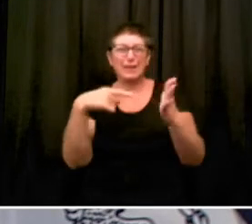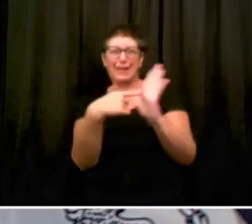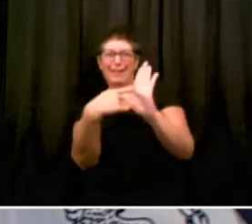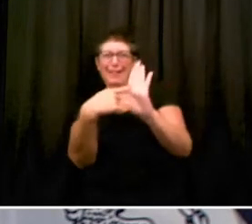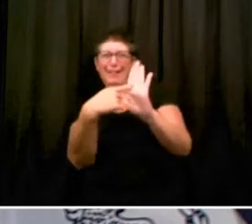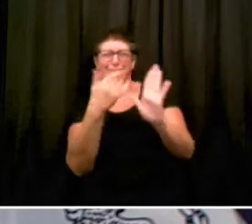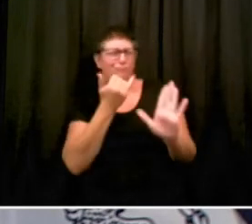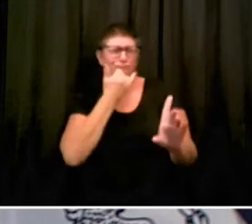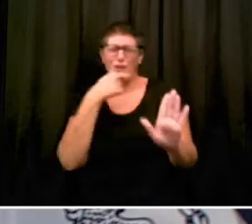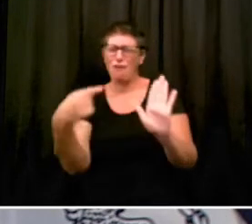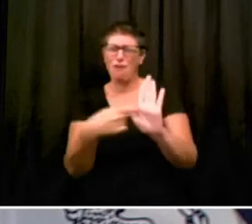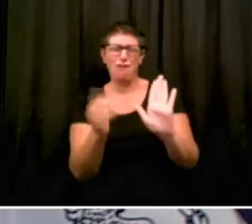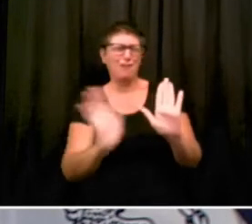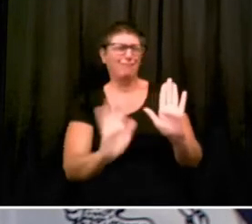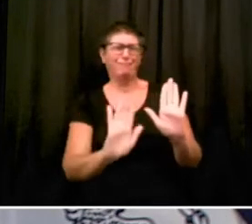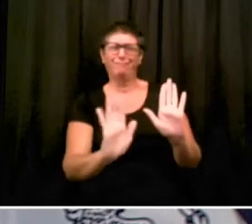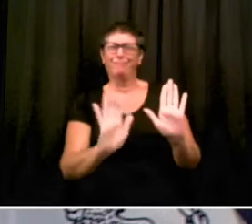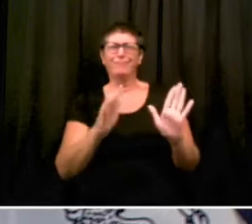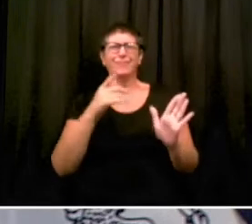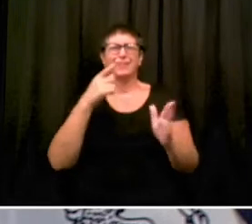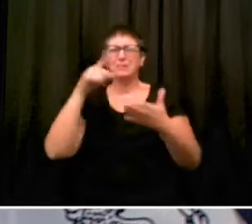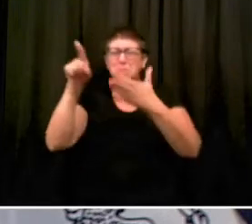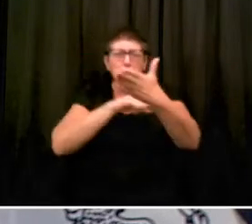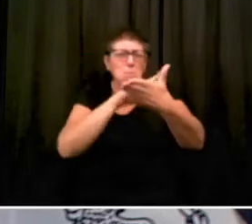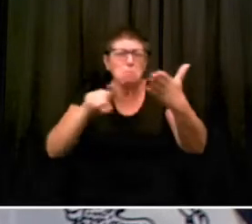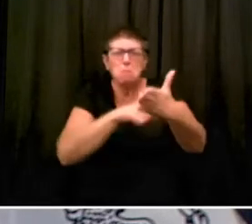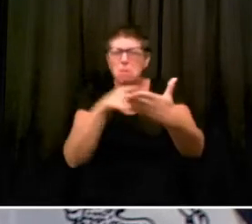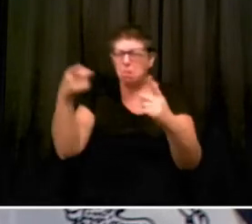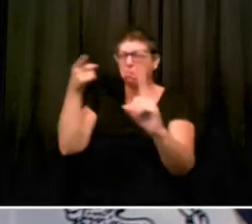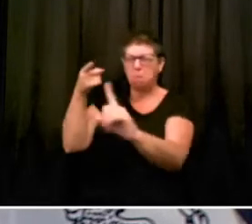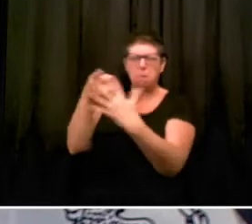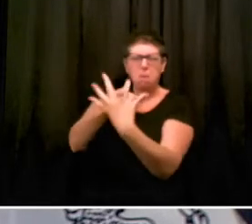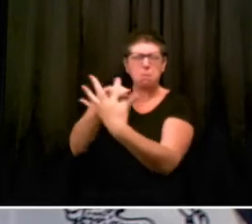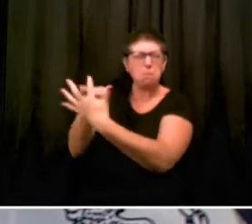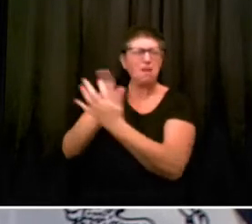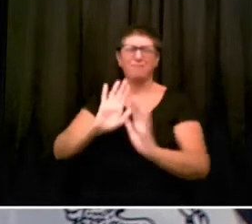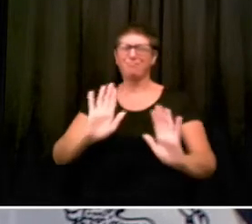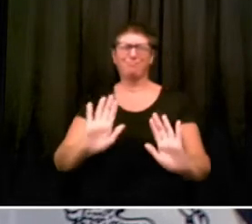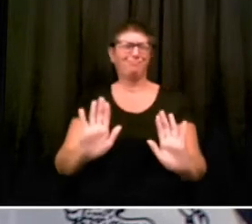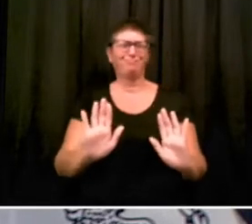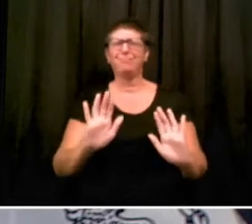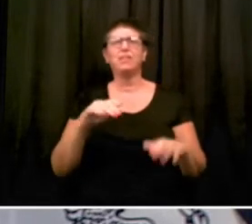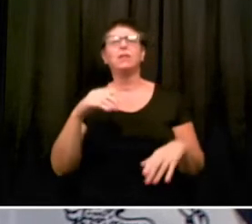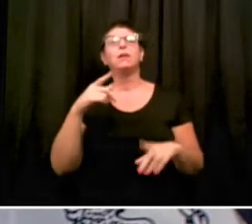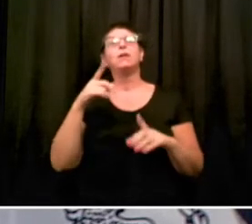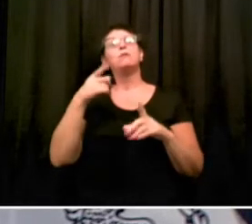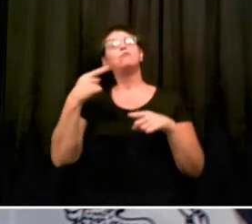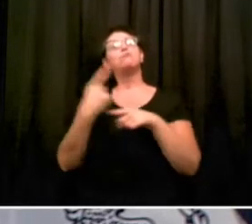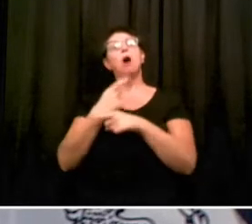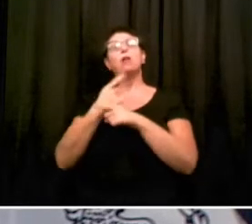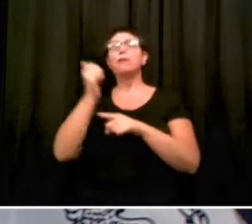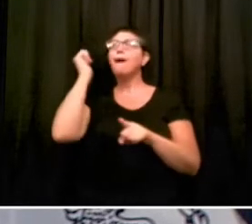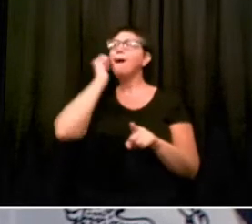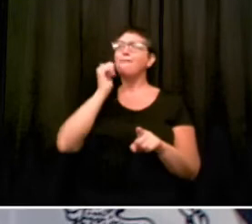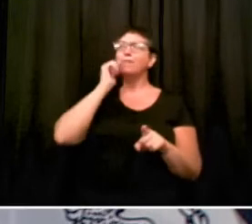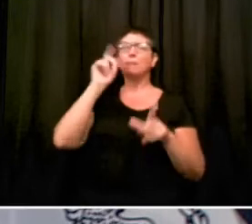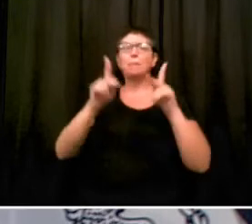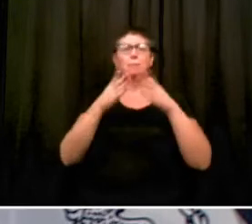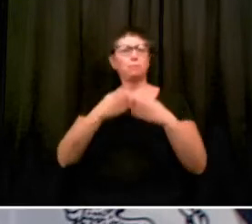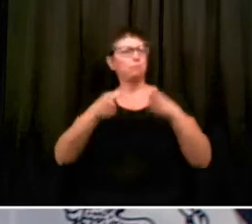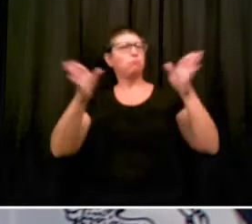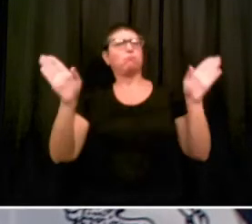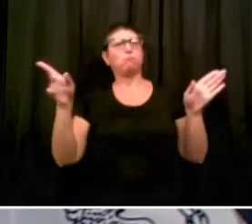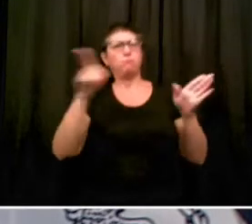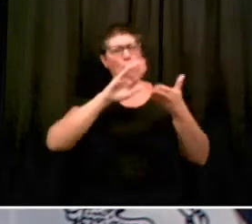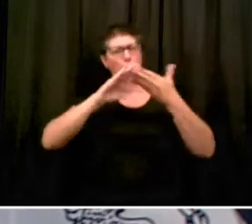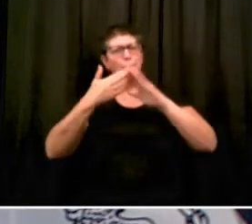NYPD, I think it's a different reality. Everyone saw with their own eyes in June that we ended up with a budget in the middle of